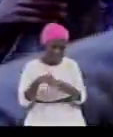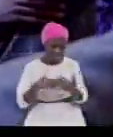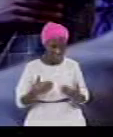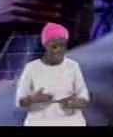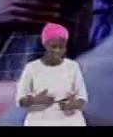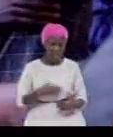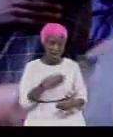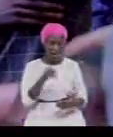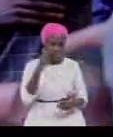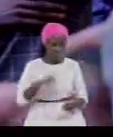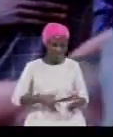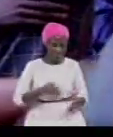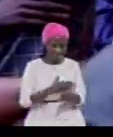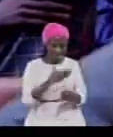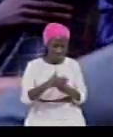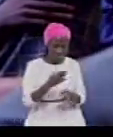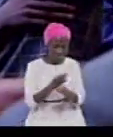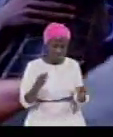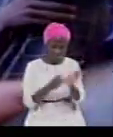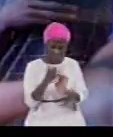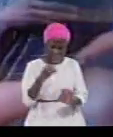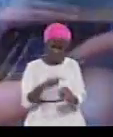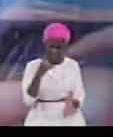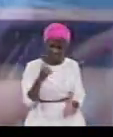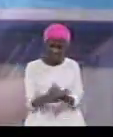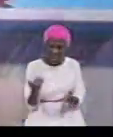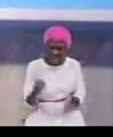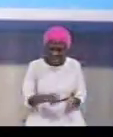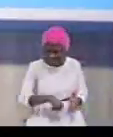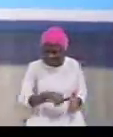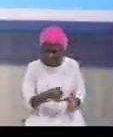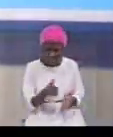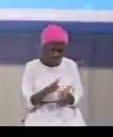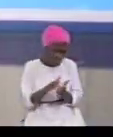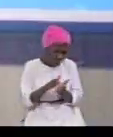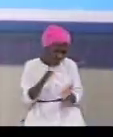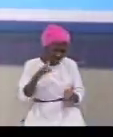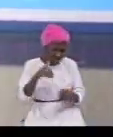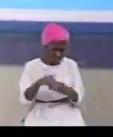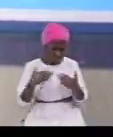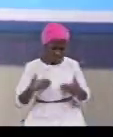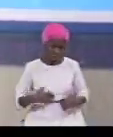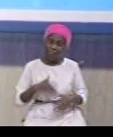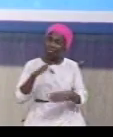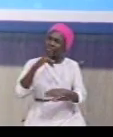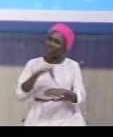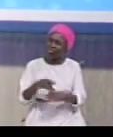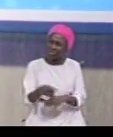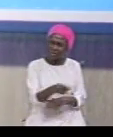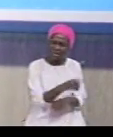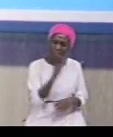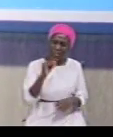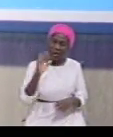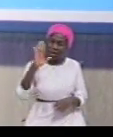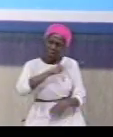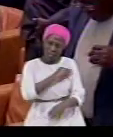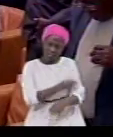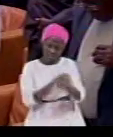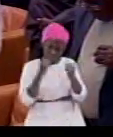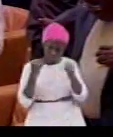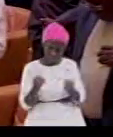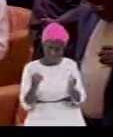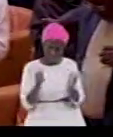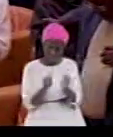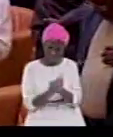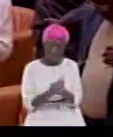name. The fibroid and any other swelling in the body, Lord, touch them by your mighty power for a definite miracle.